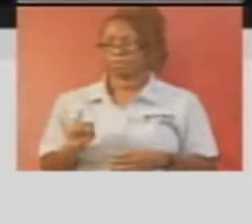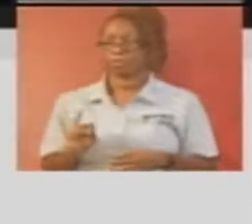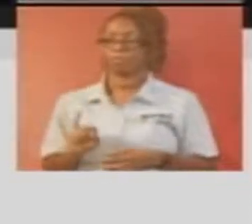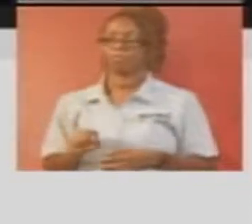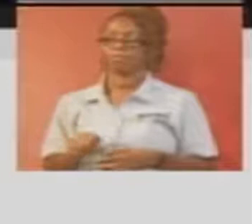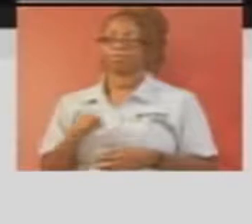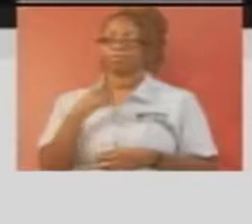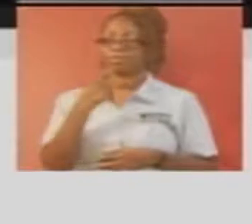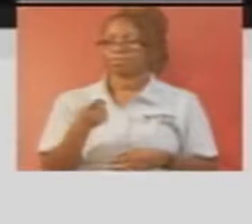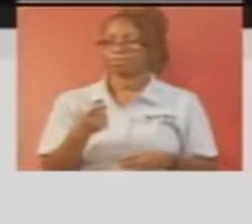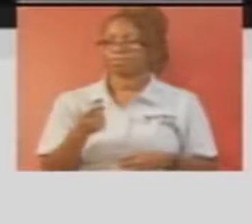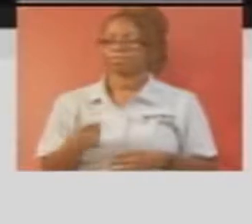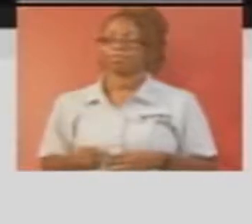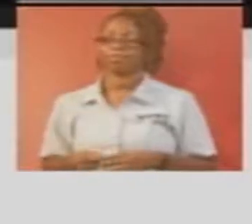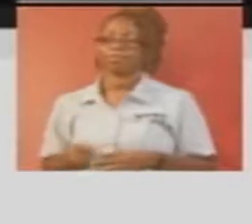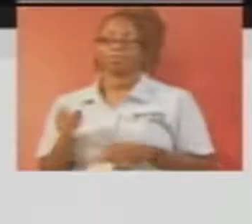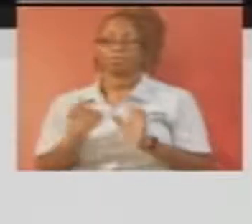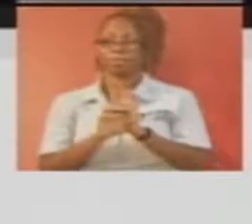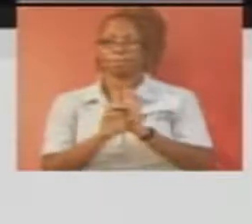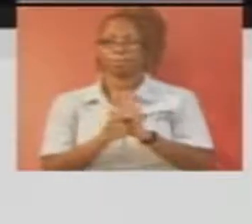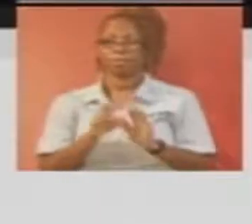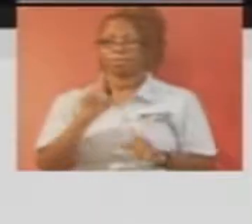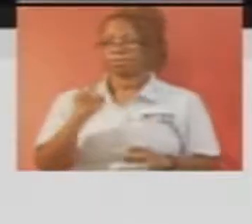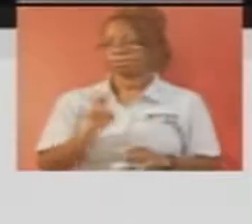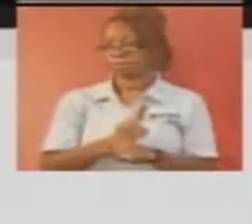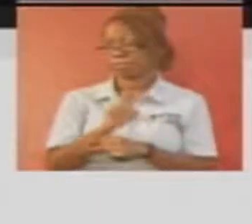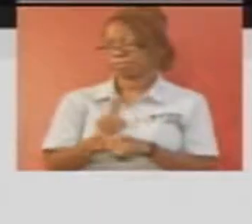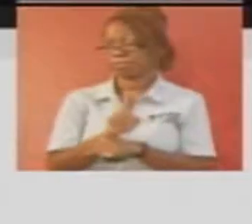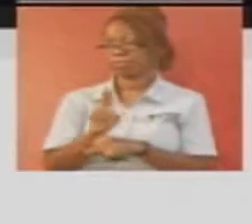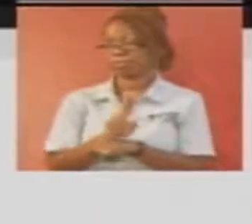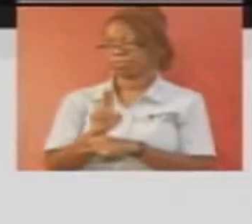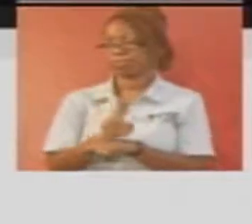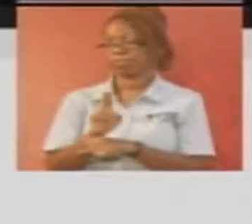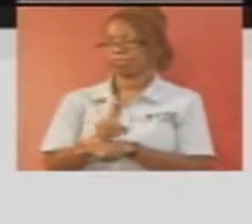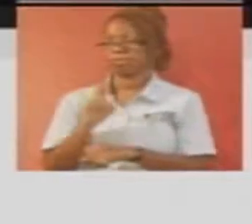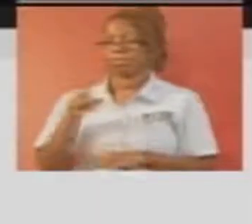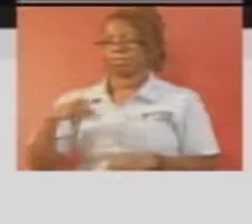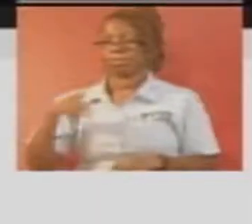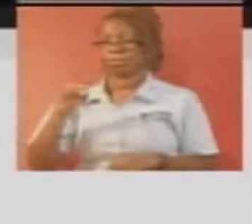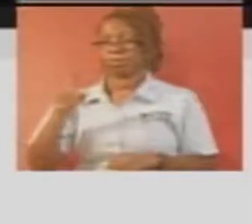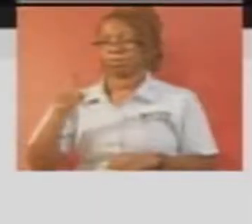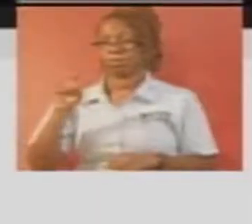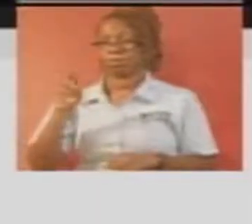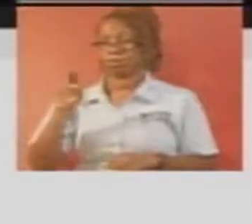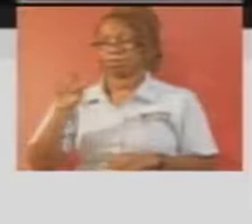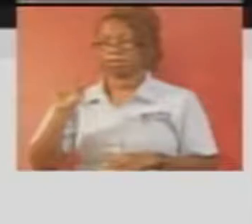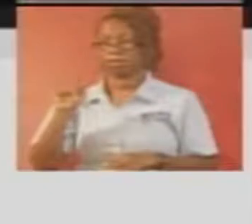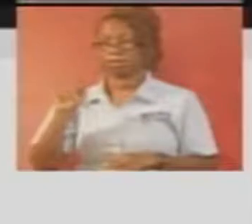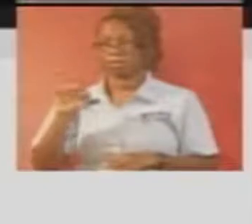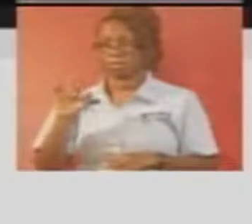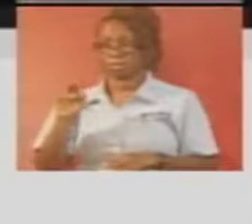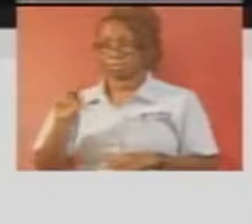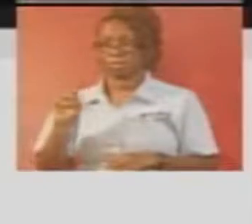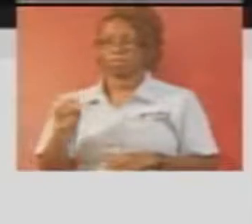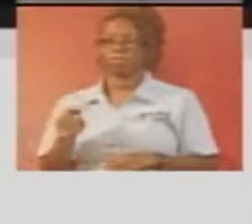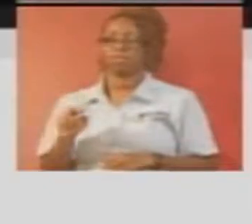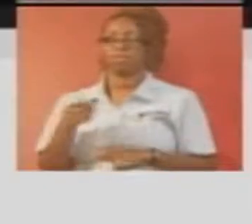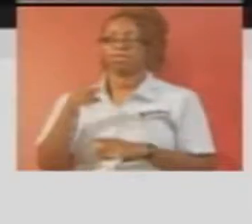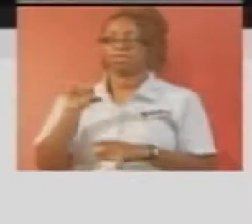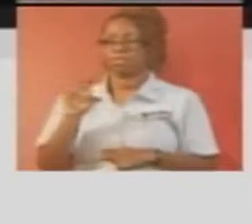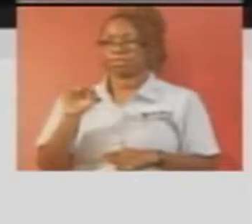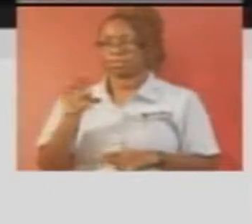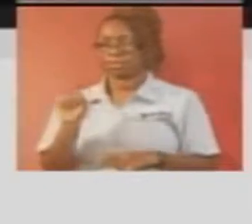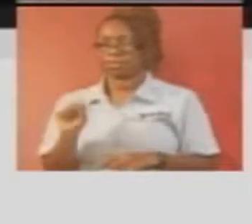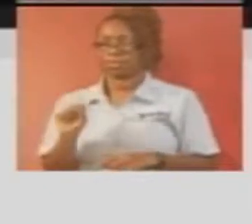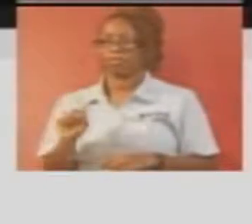you use only the proteins of the target virus, which by themselves cannot cause disease. And the third option is